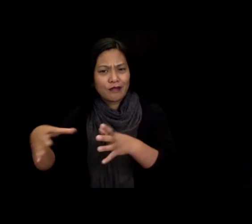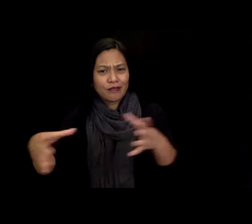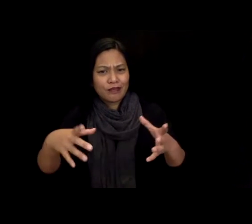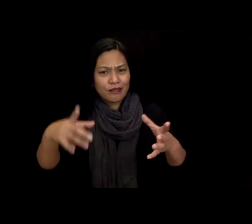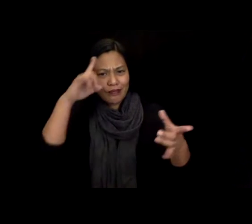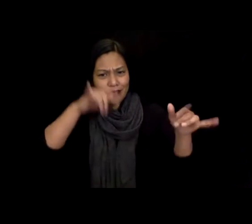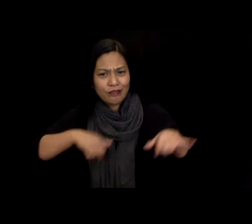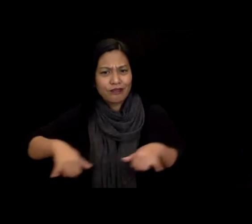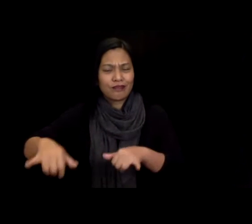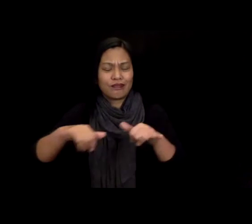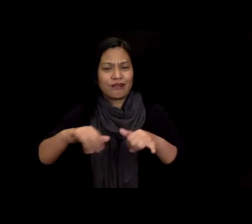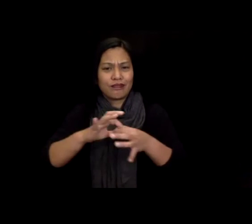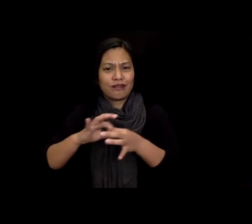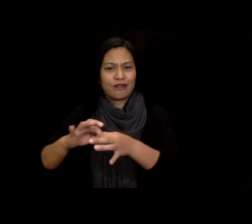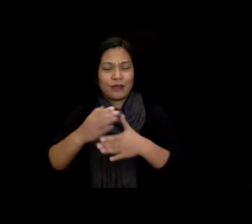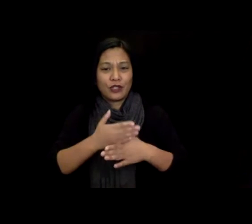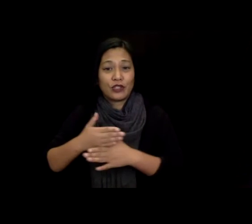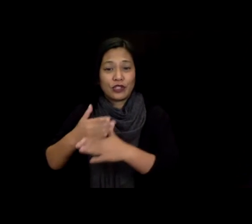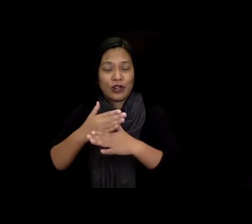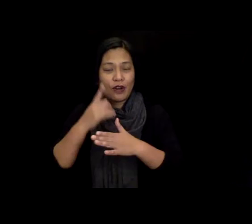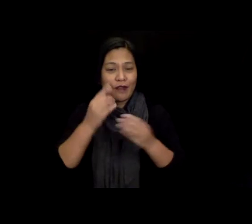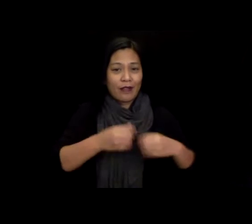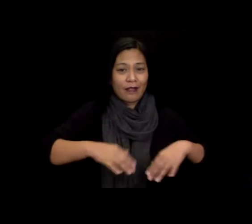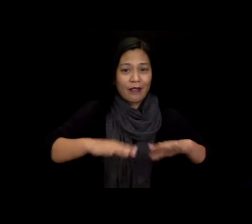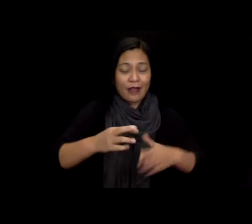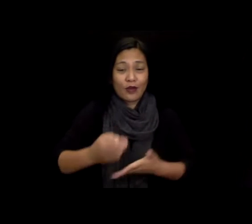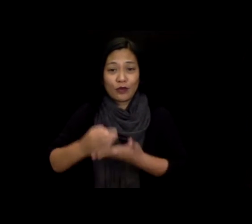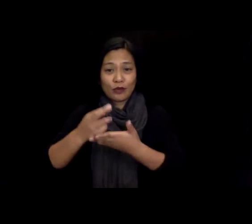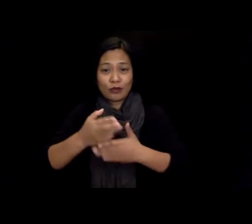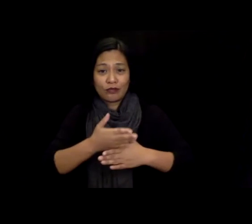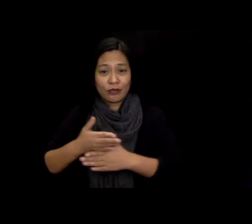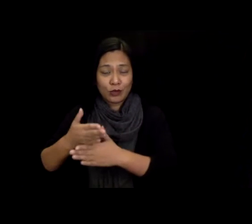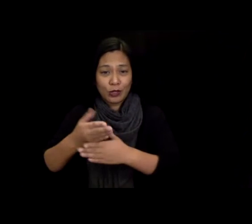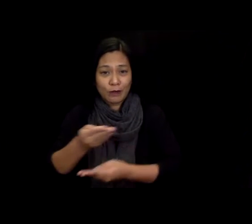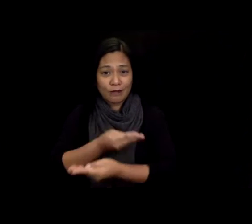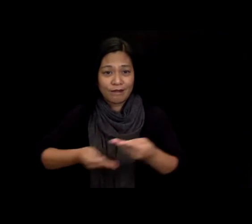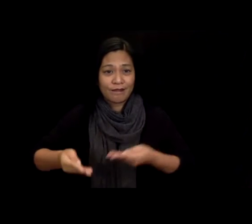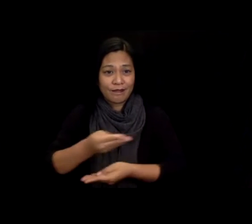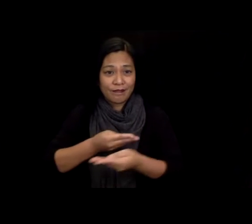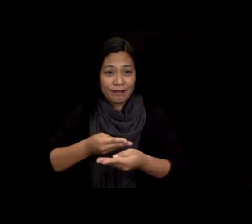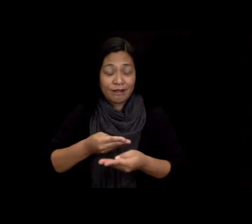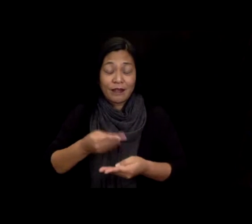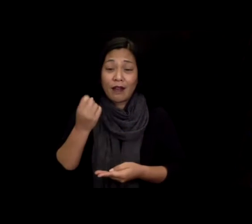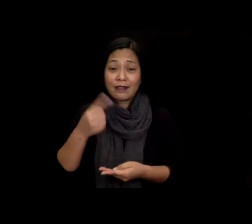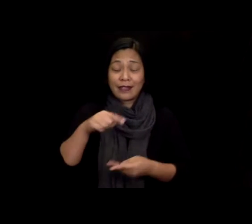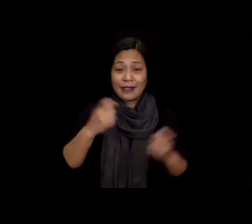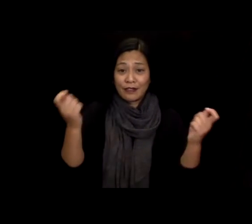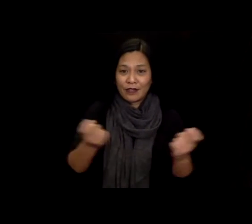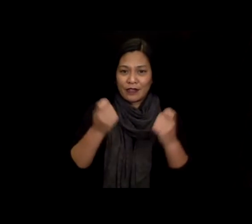sharing of land and resources. As we continue with a digitally hosted festival that will screen